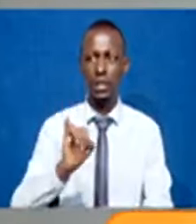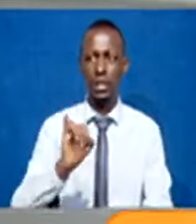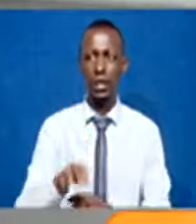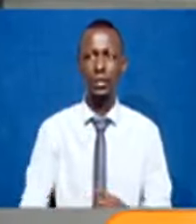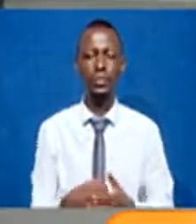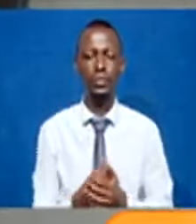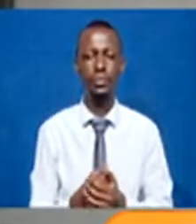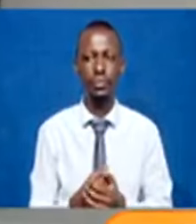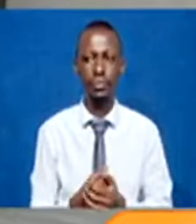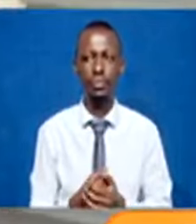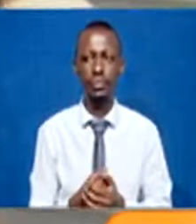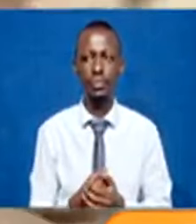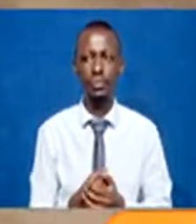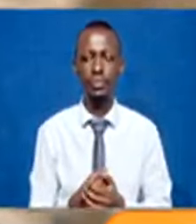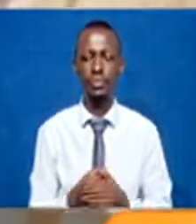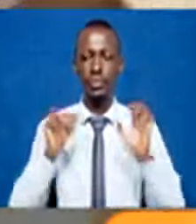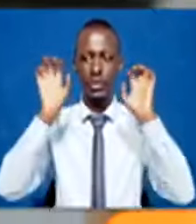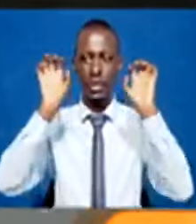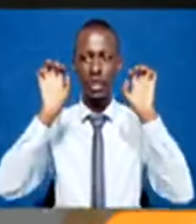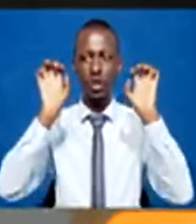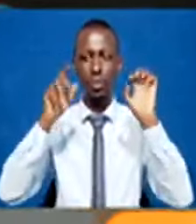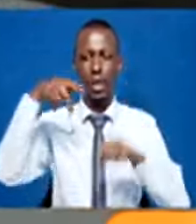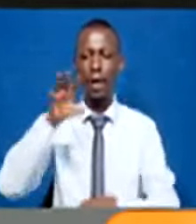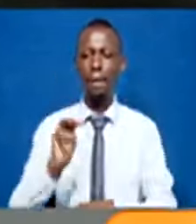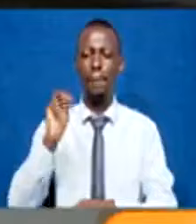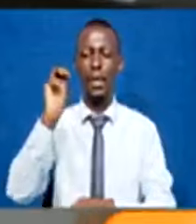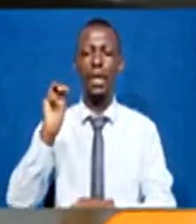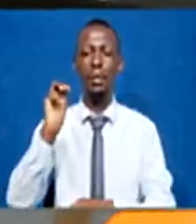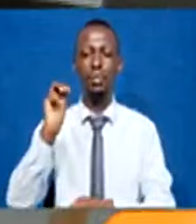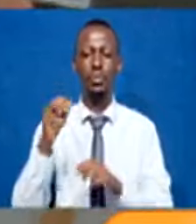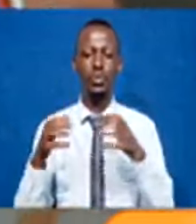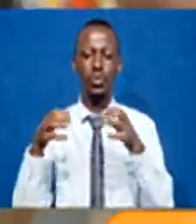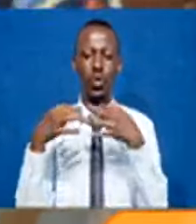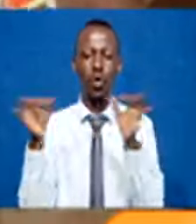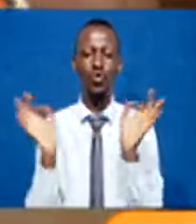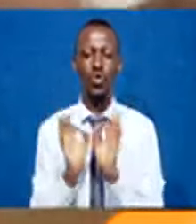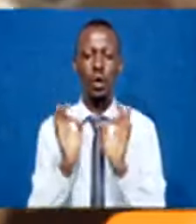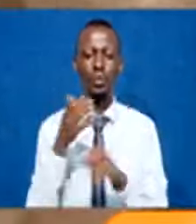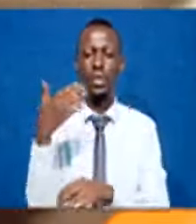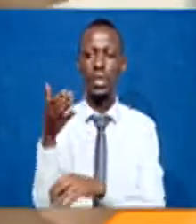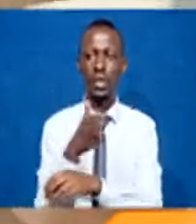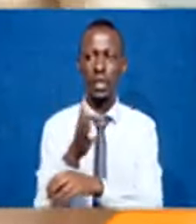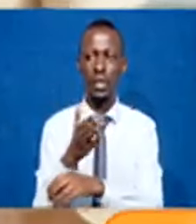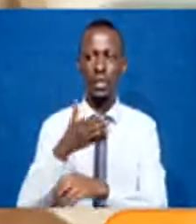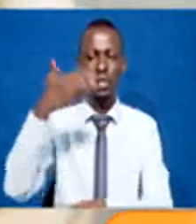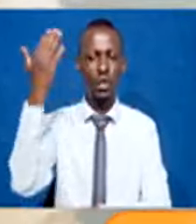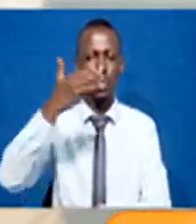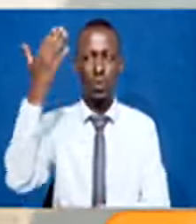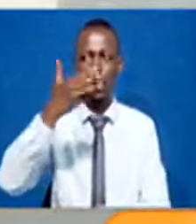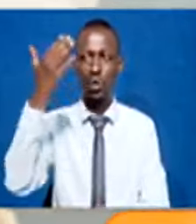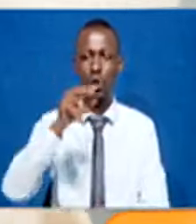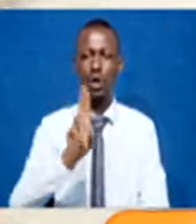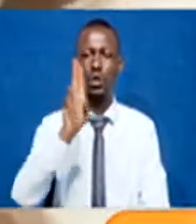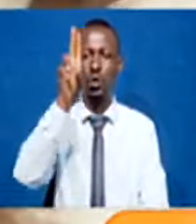The visiting First Family are on Thursday expected to deliver keynote speeches at the United